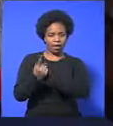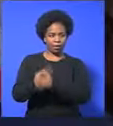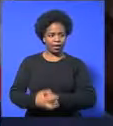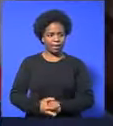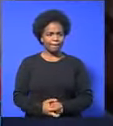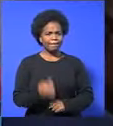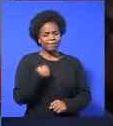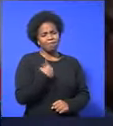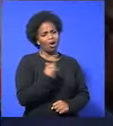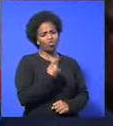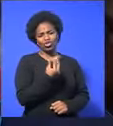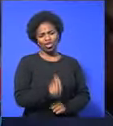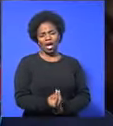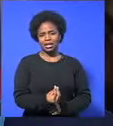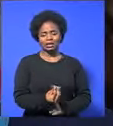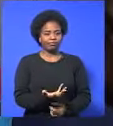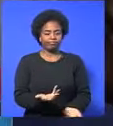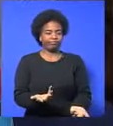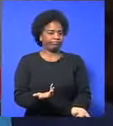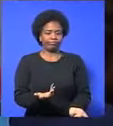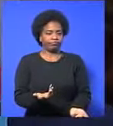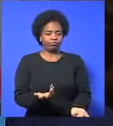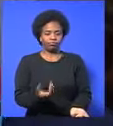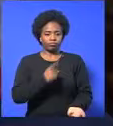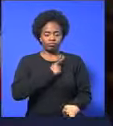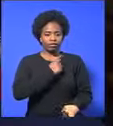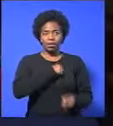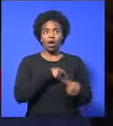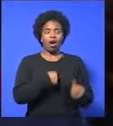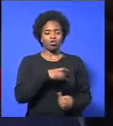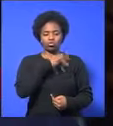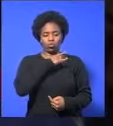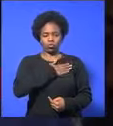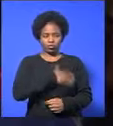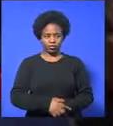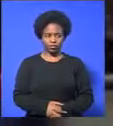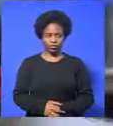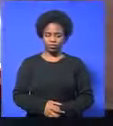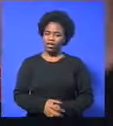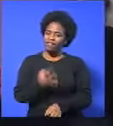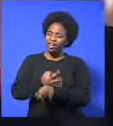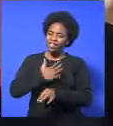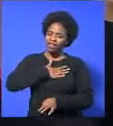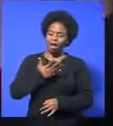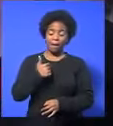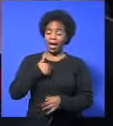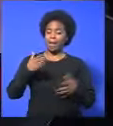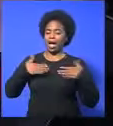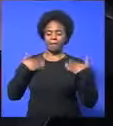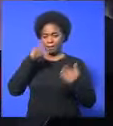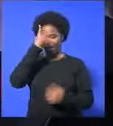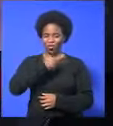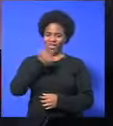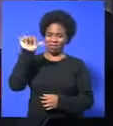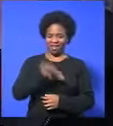She's my only child and the only one I'll ever have, and she's my heart and soul. And Daddy, how are you feeling? I'm very excited, can't